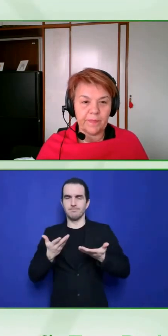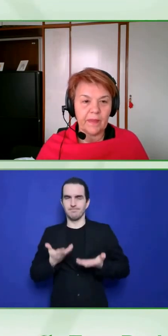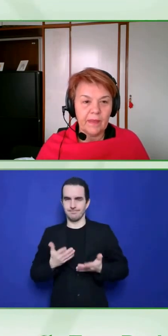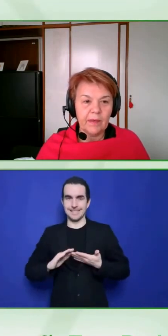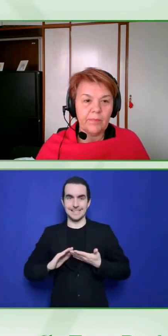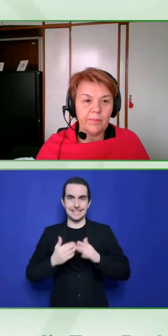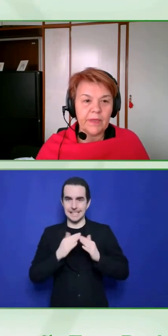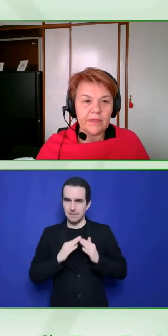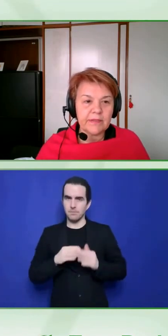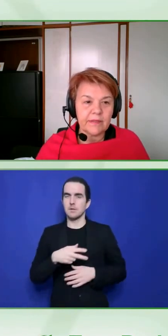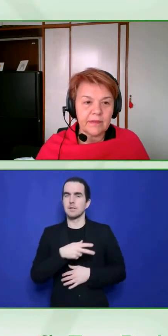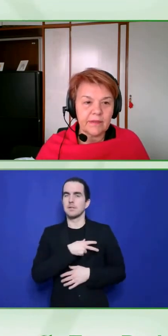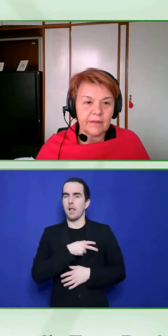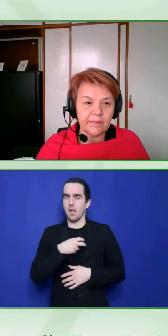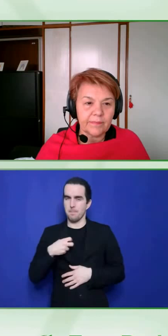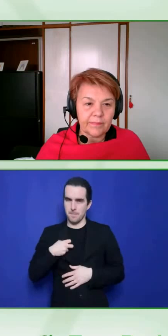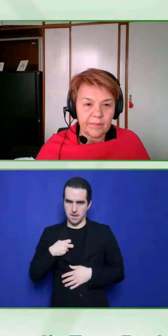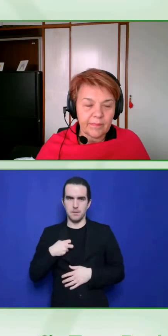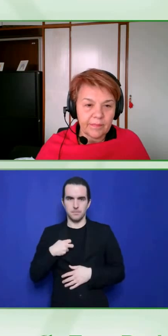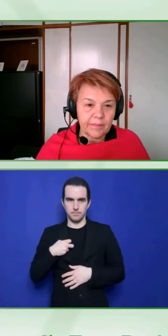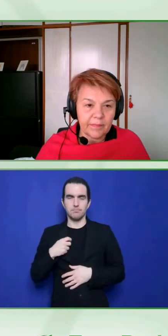project. Please.